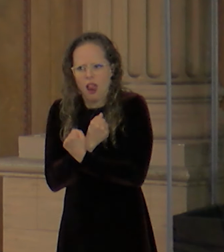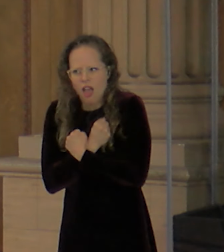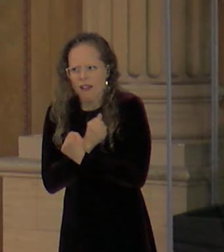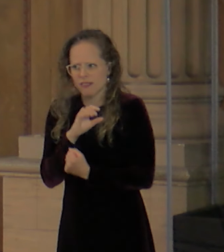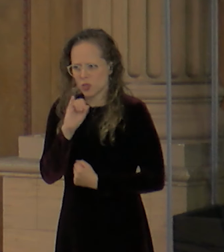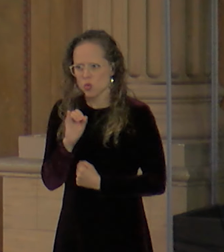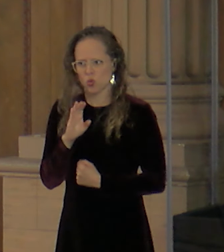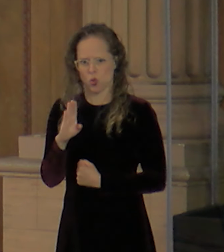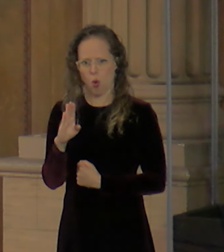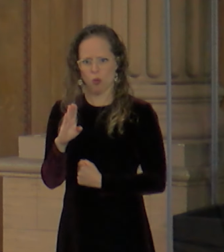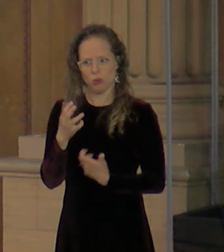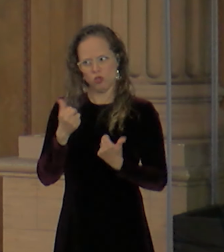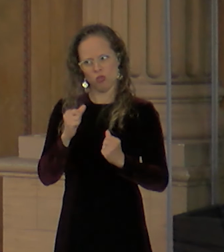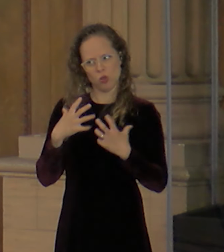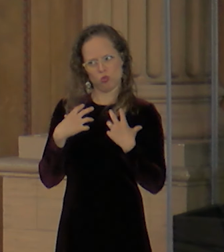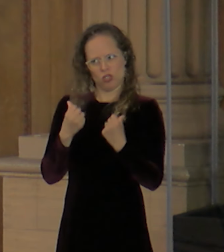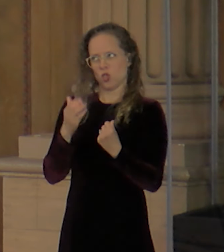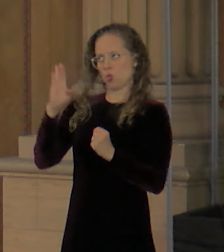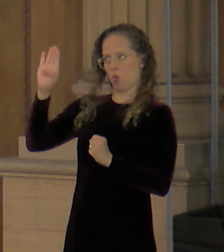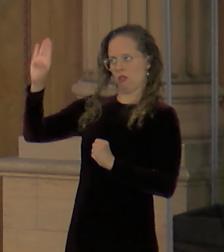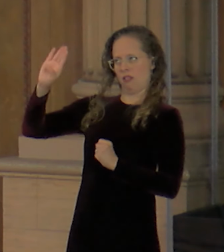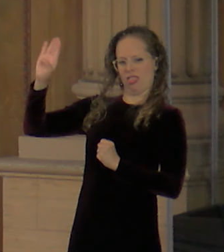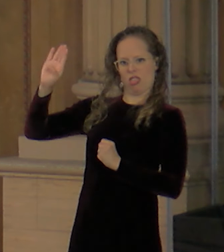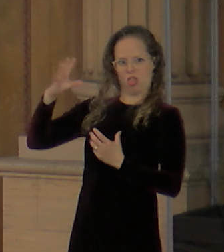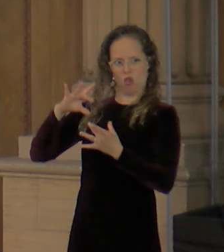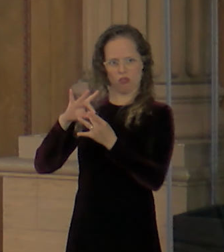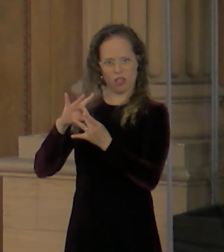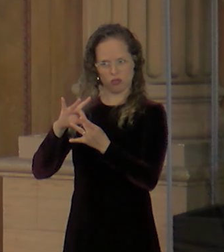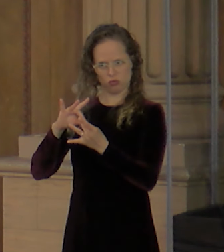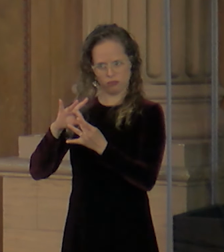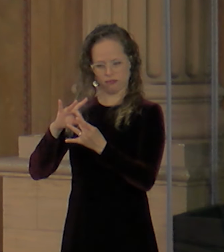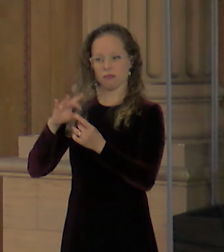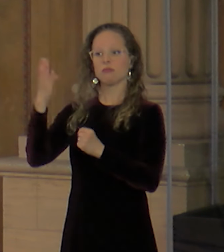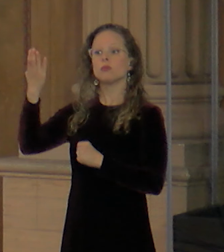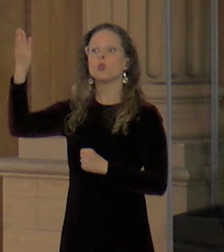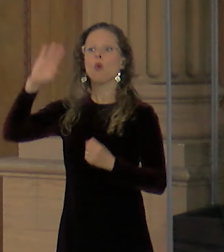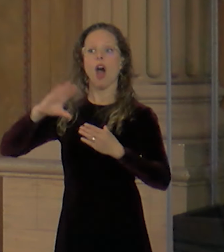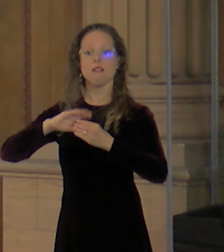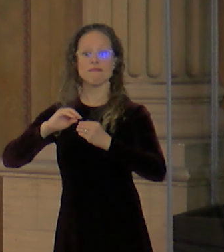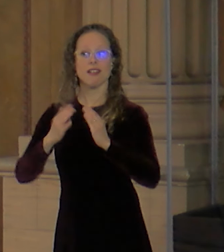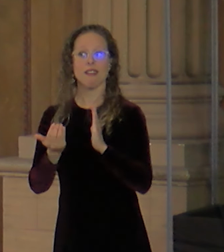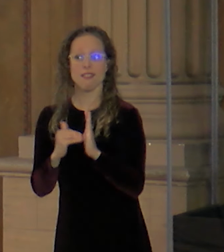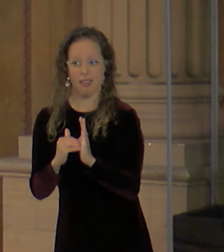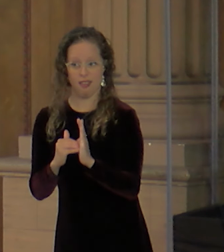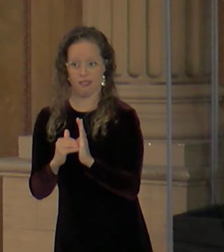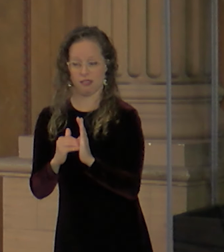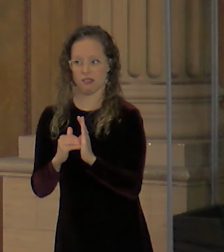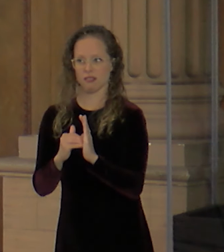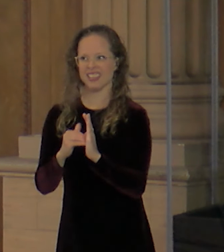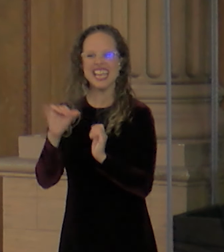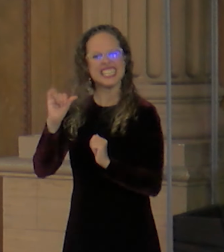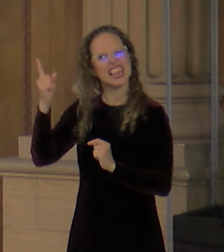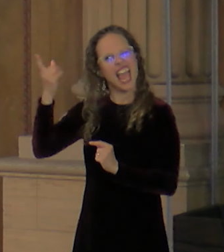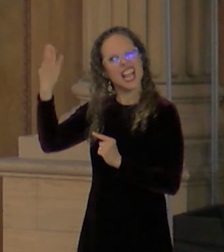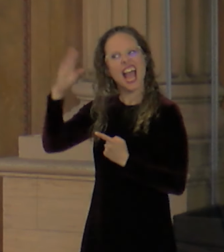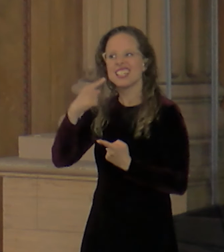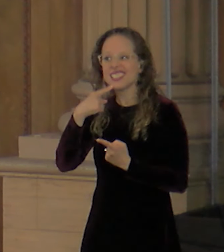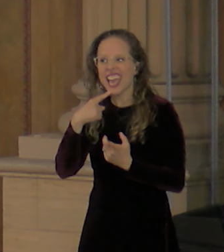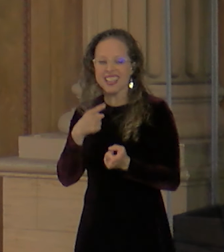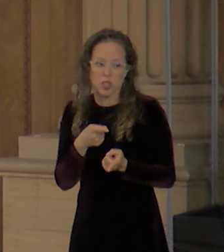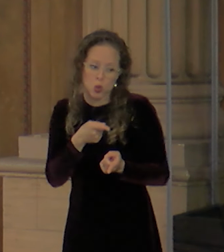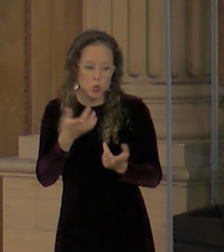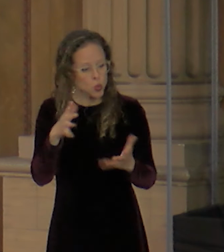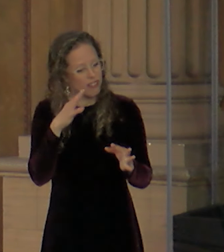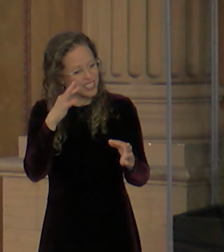relationship with God that Job wants. And so God speaks again and gives a second speech. And it's like he's saying, you may have decided to be quiet,